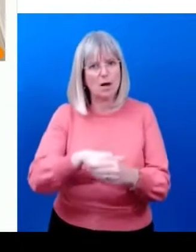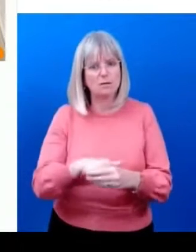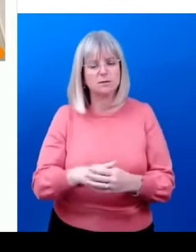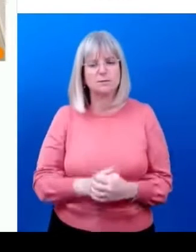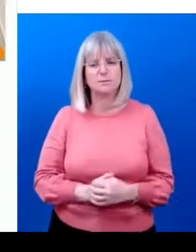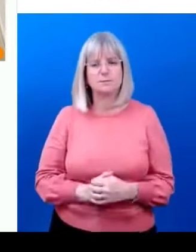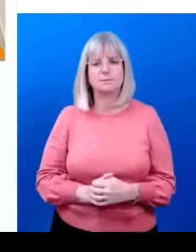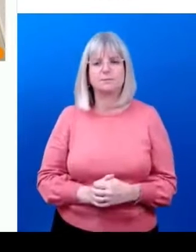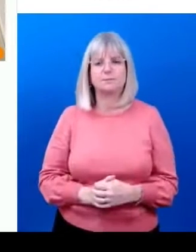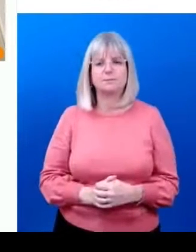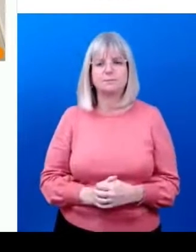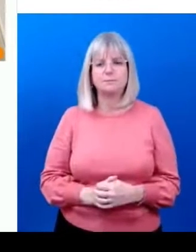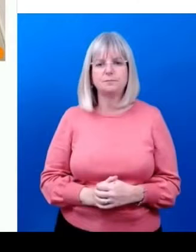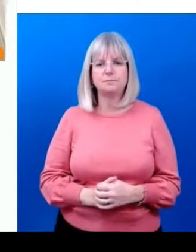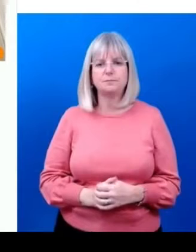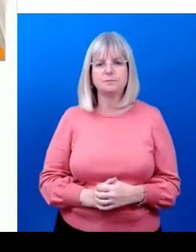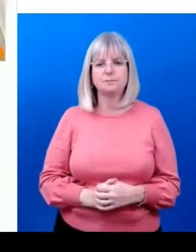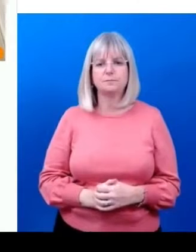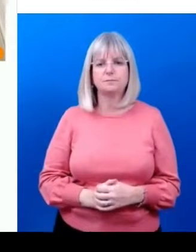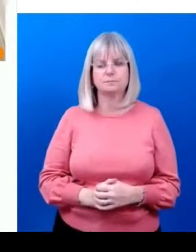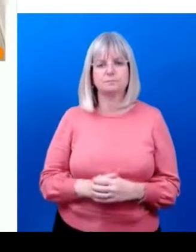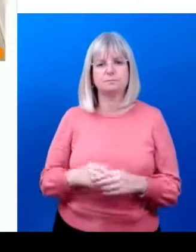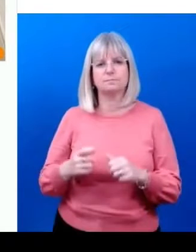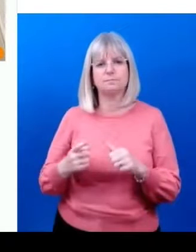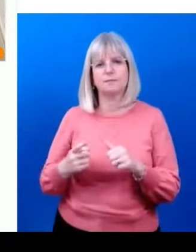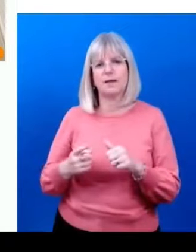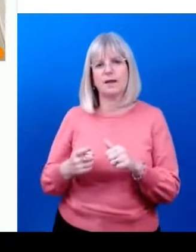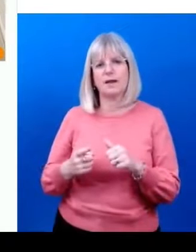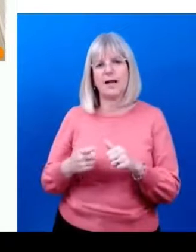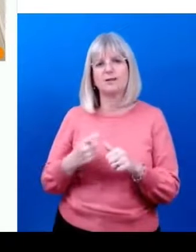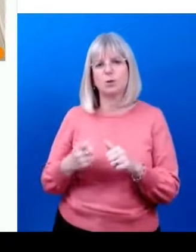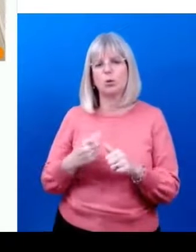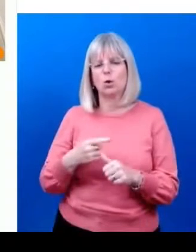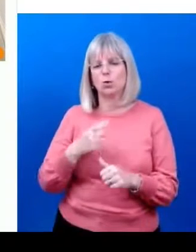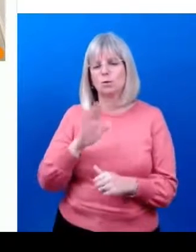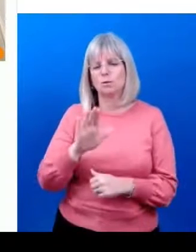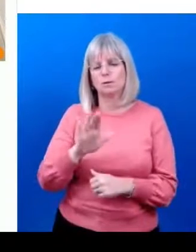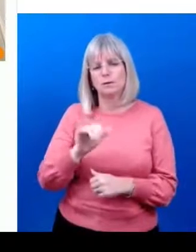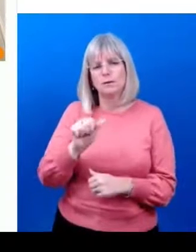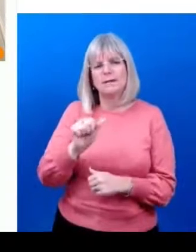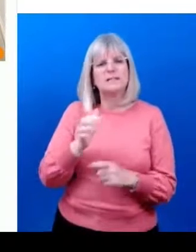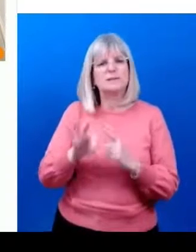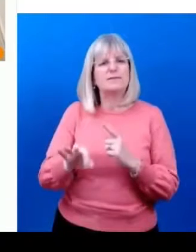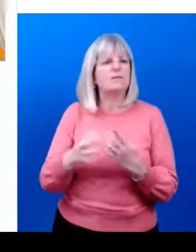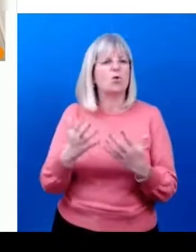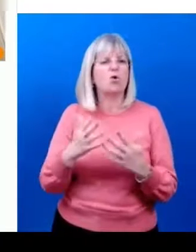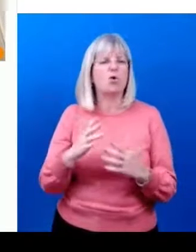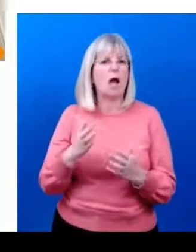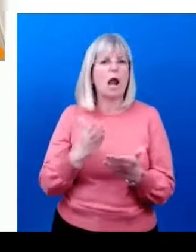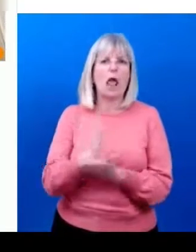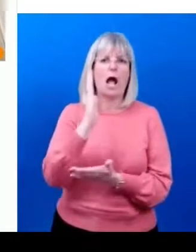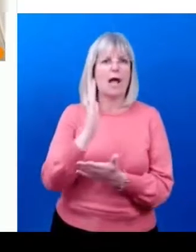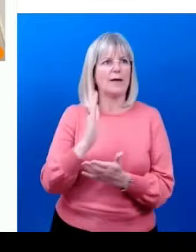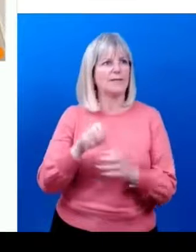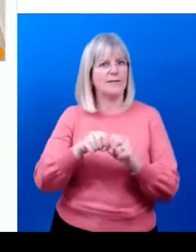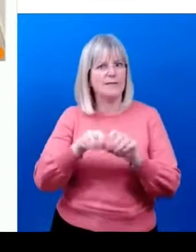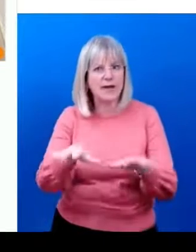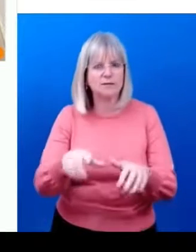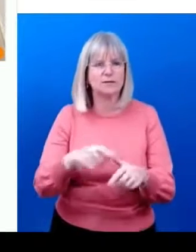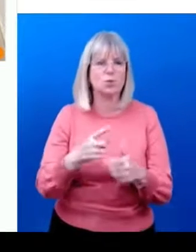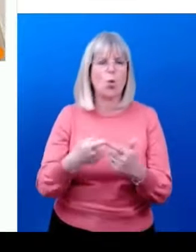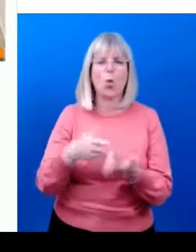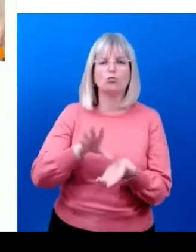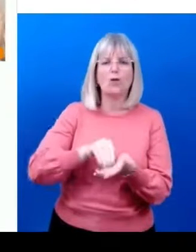that sometimes, particularly people are doing live events or recordings, or you are leaving a legacy. So if you are doing something